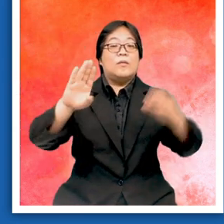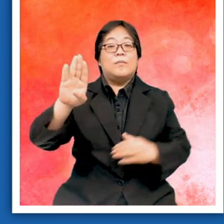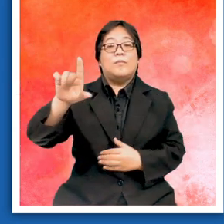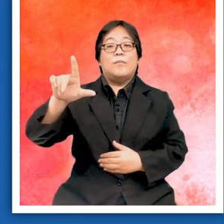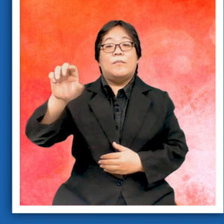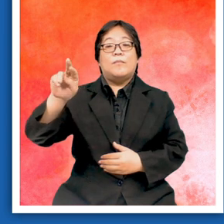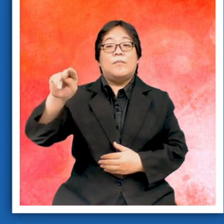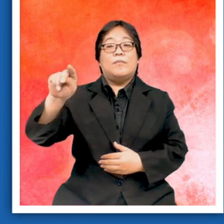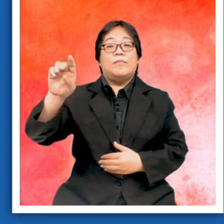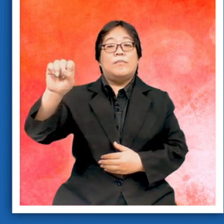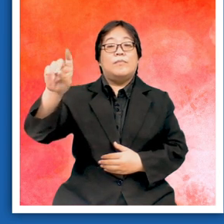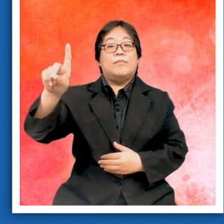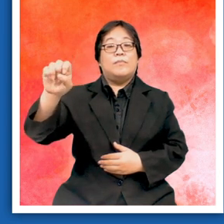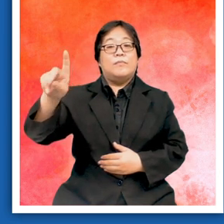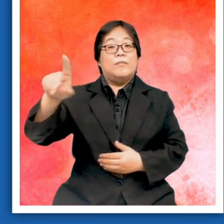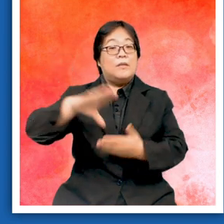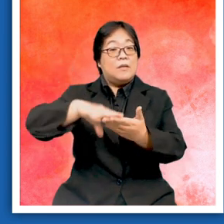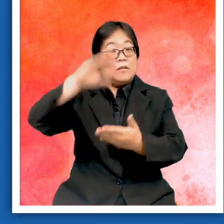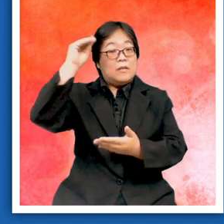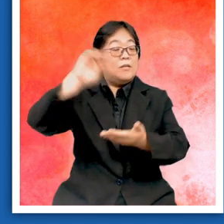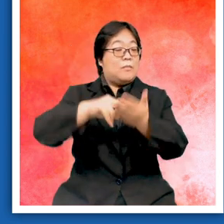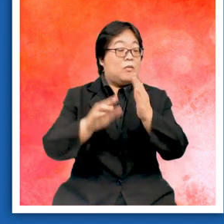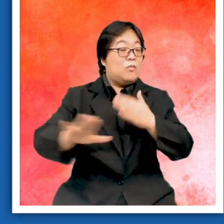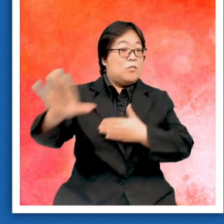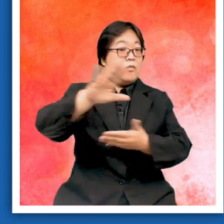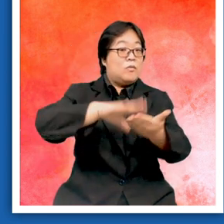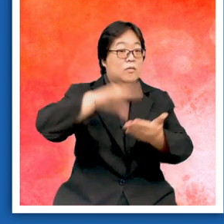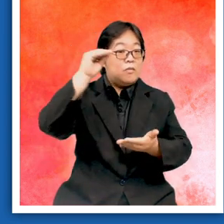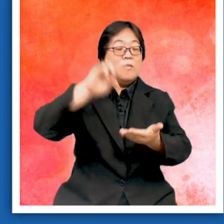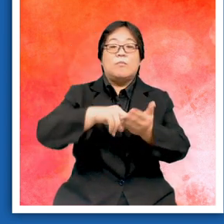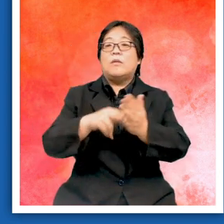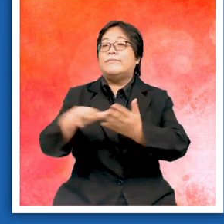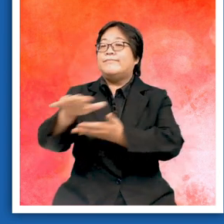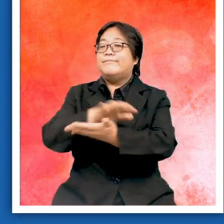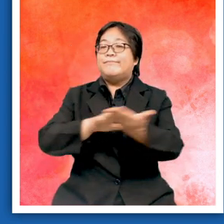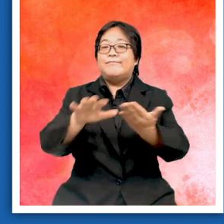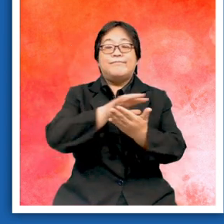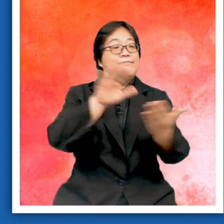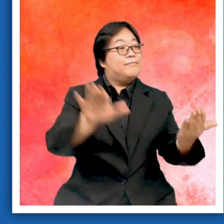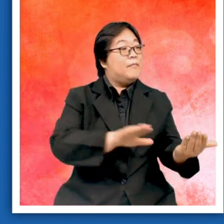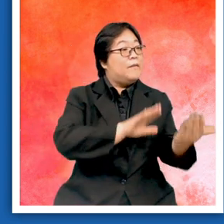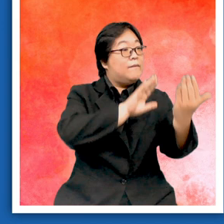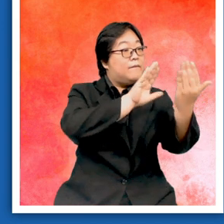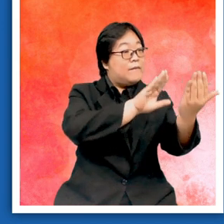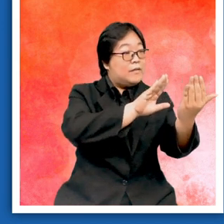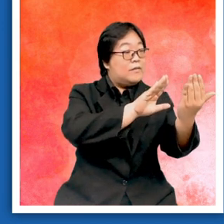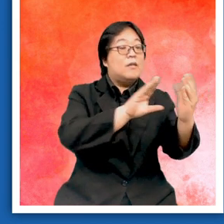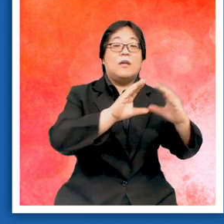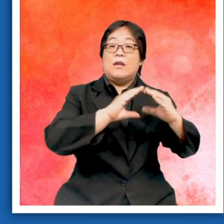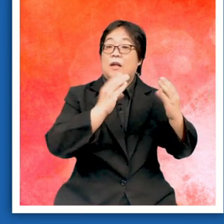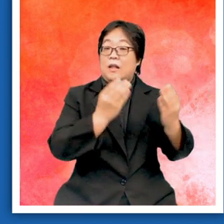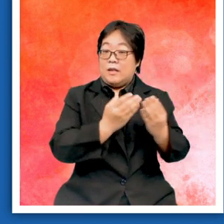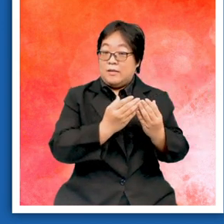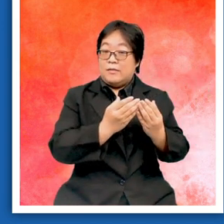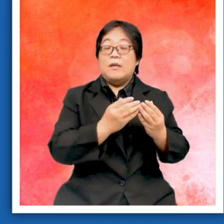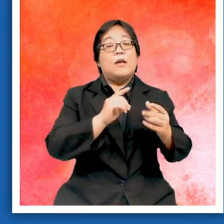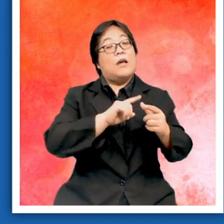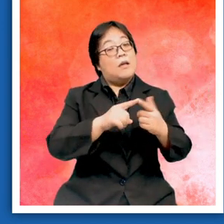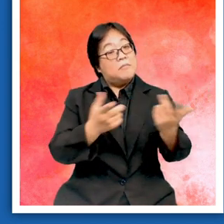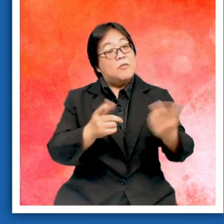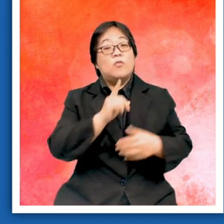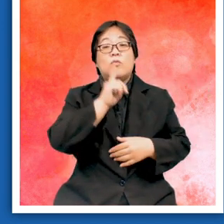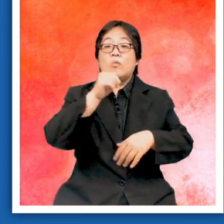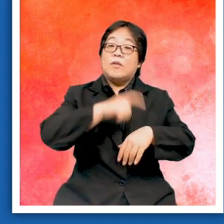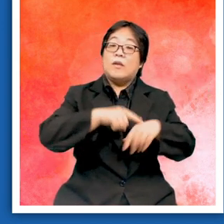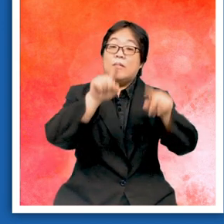which means that your learning is designed to be a mixture of face-to-face session in classrooms or real-time